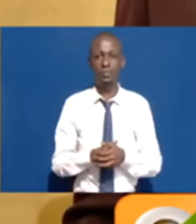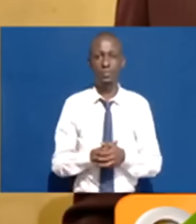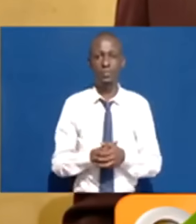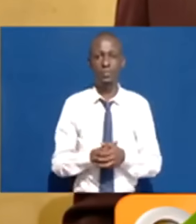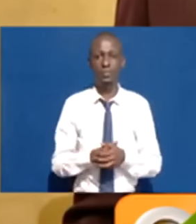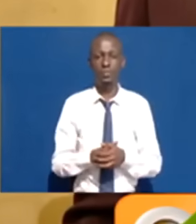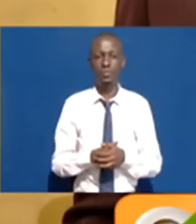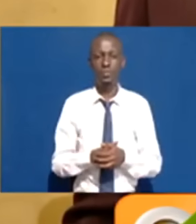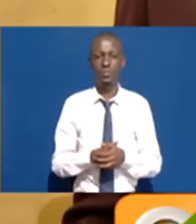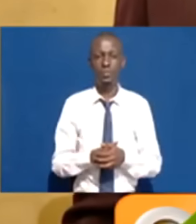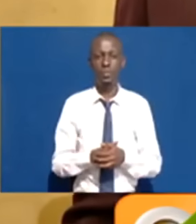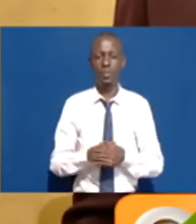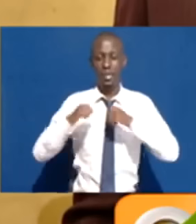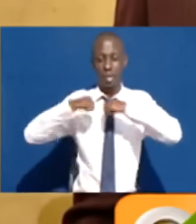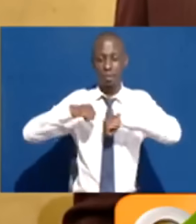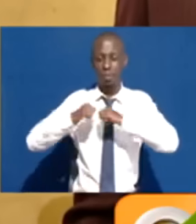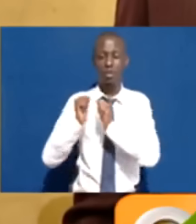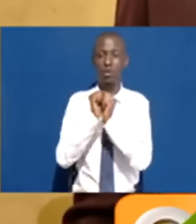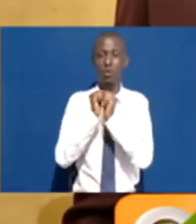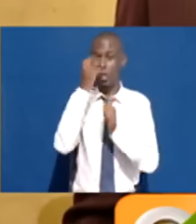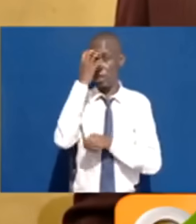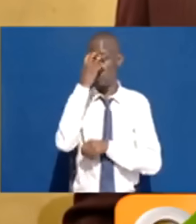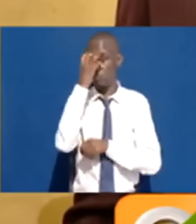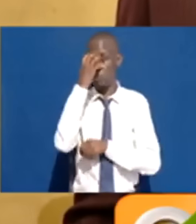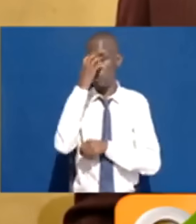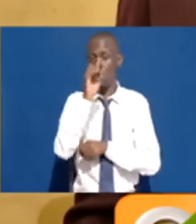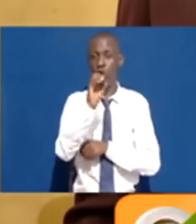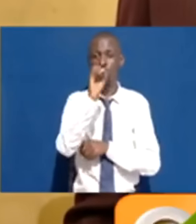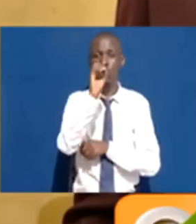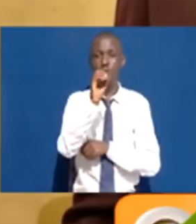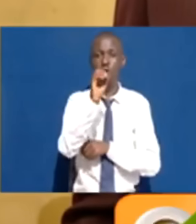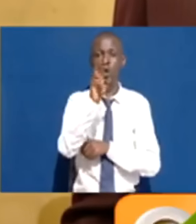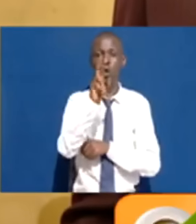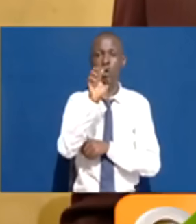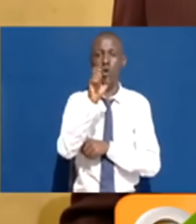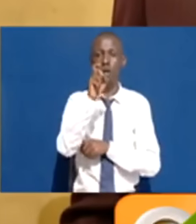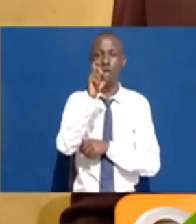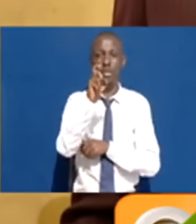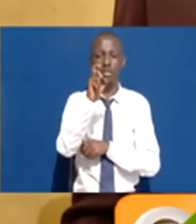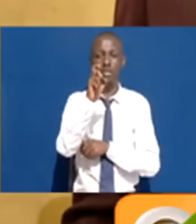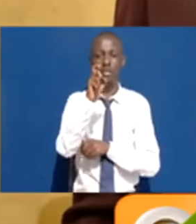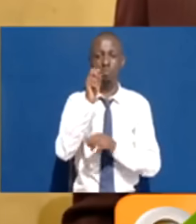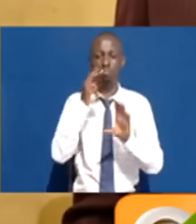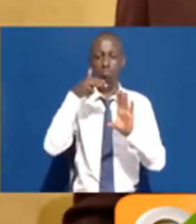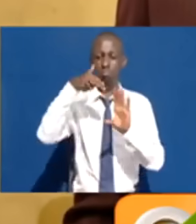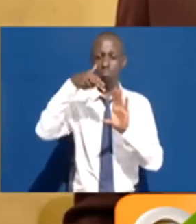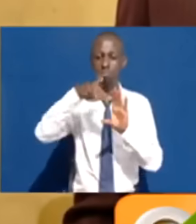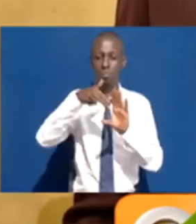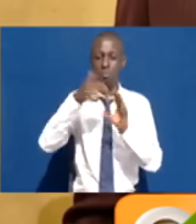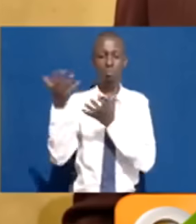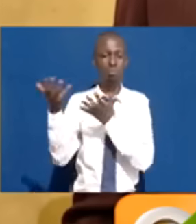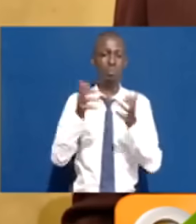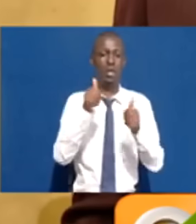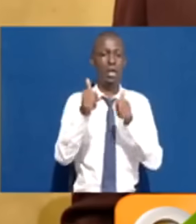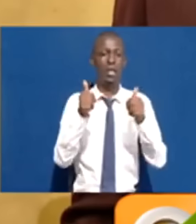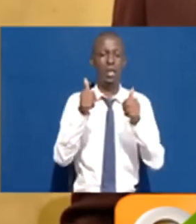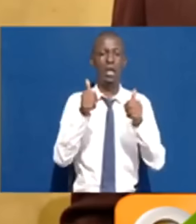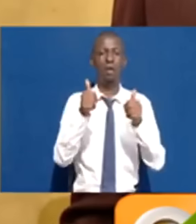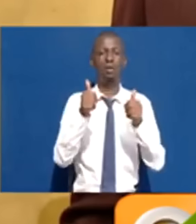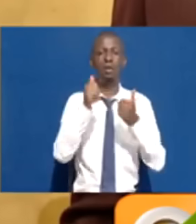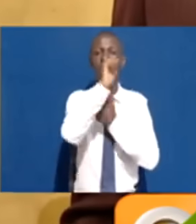In the Ruto deal, Oryx is a supplier of diesel to other oil marketing companies in the